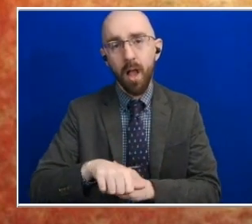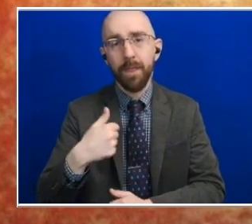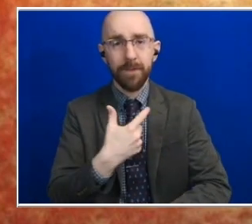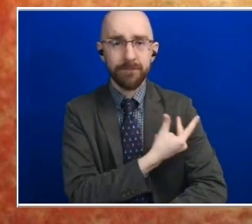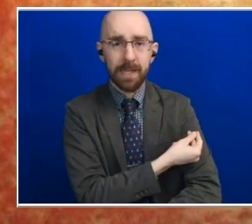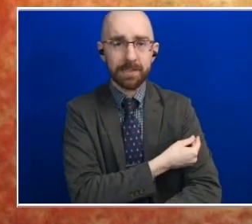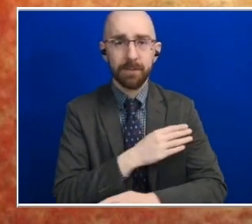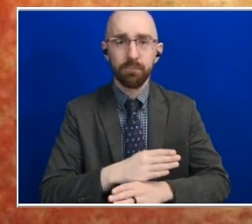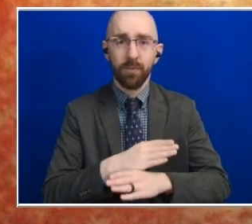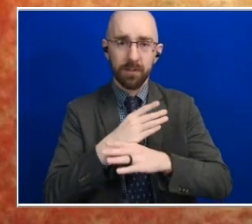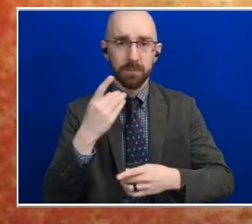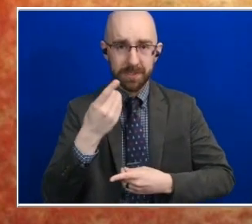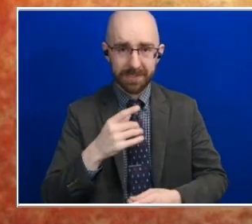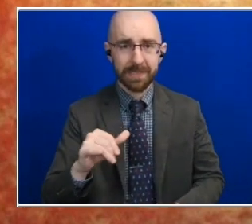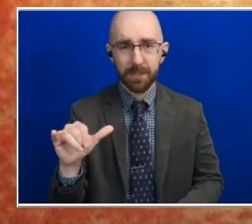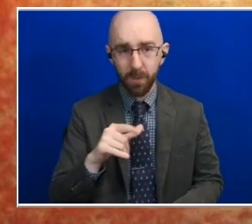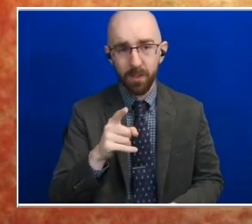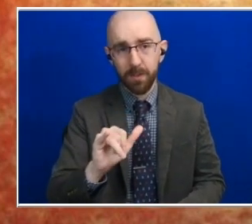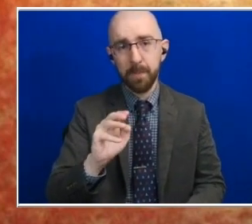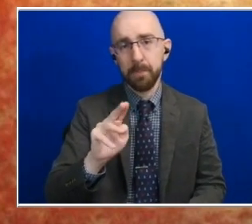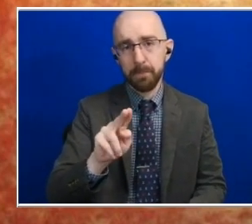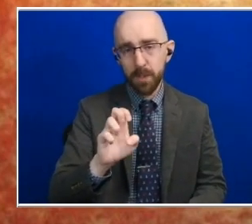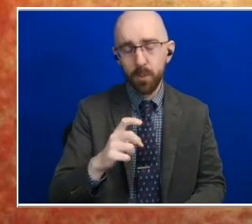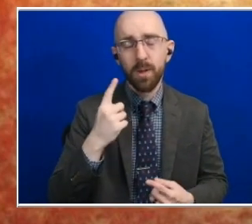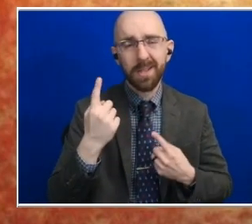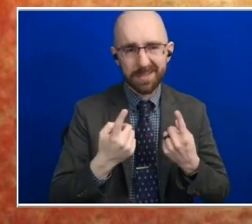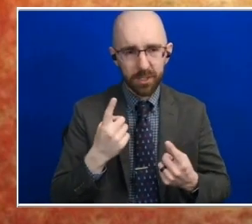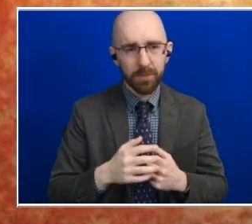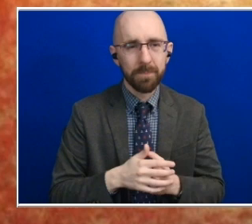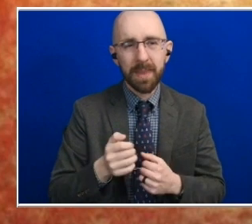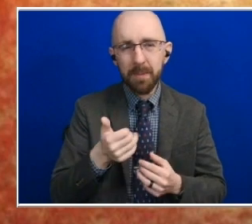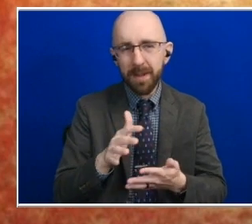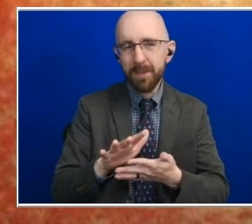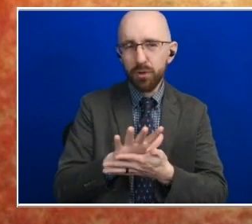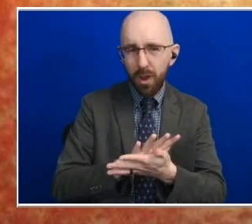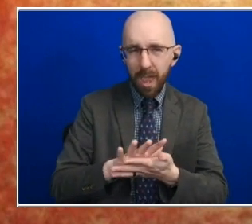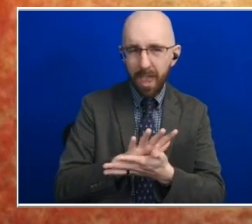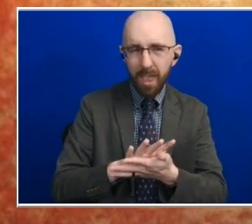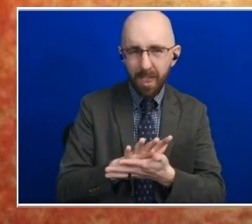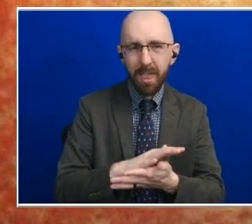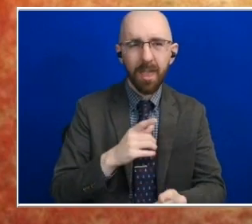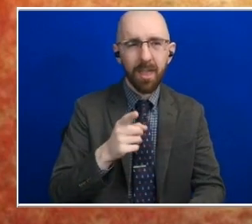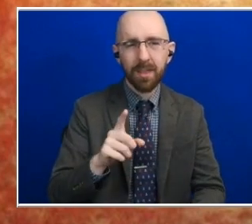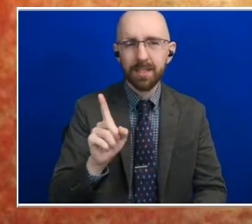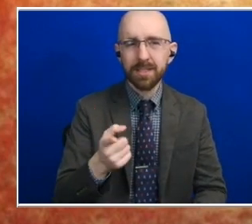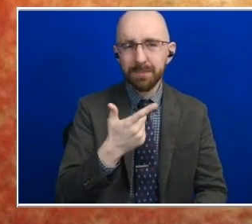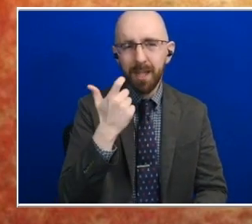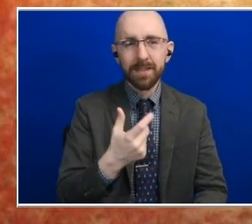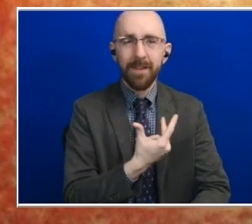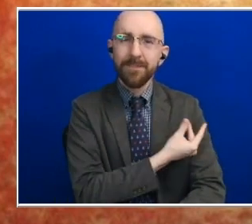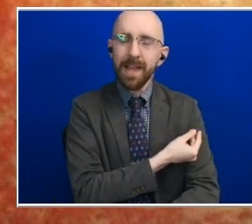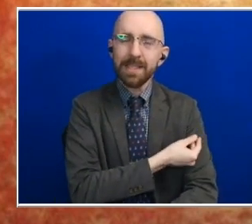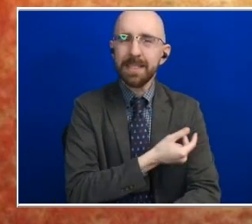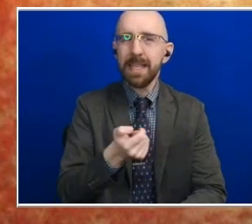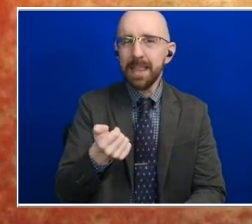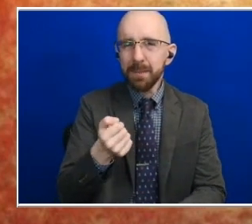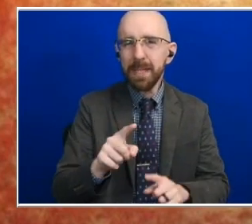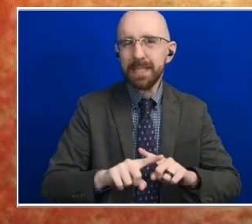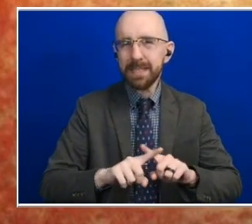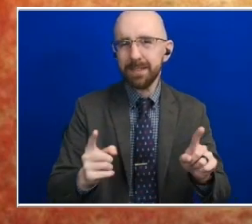well. So you are immune at that point. There is a little bit of gray area just because the vaccine was a little bit different if you